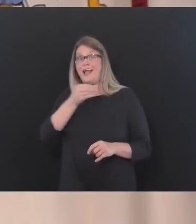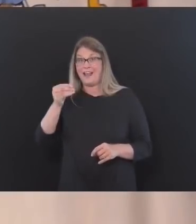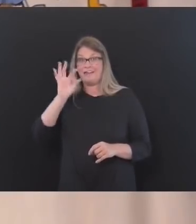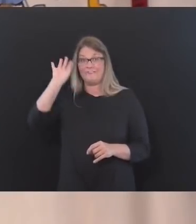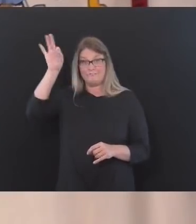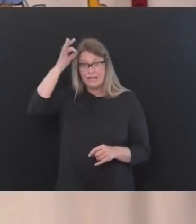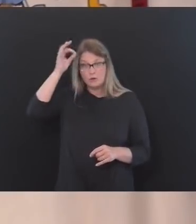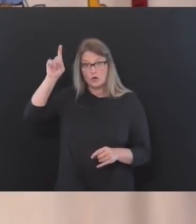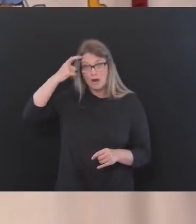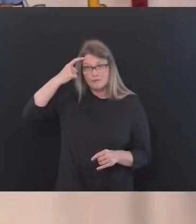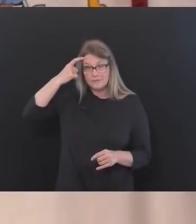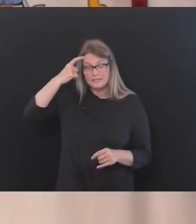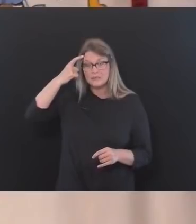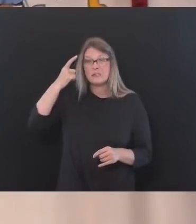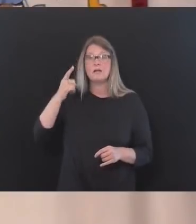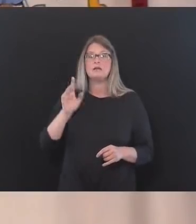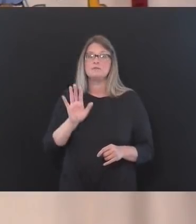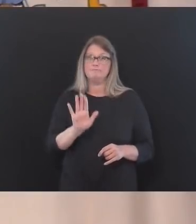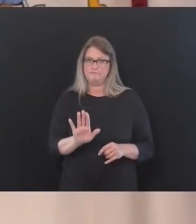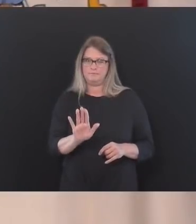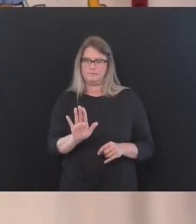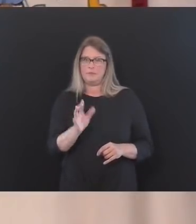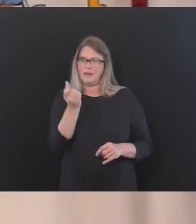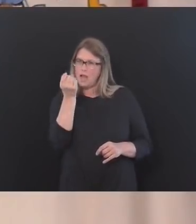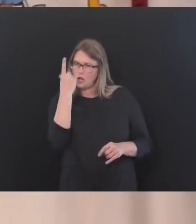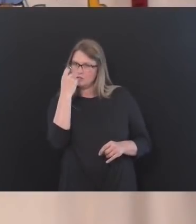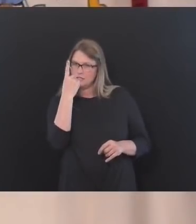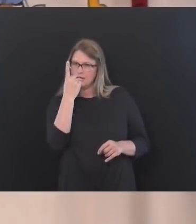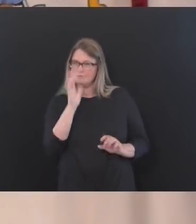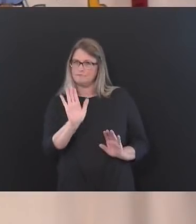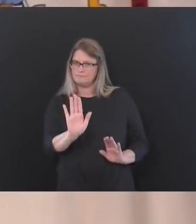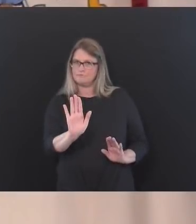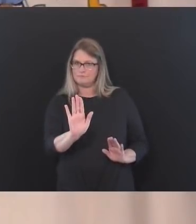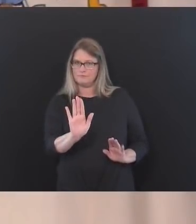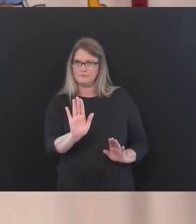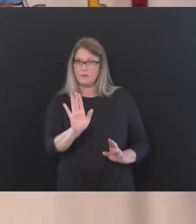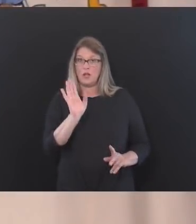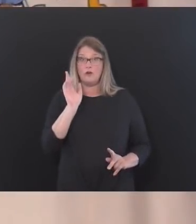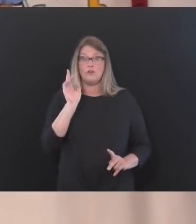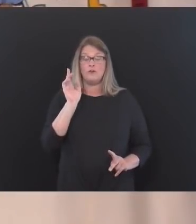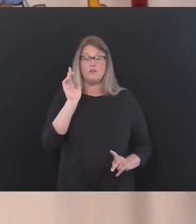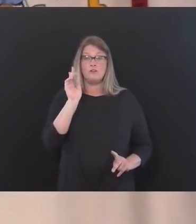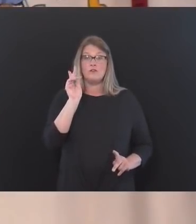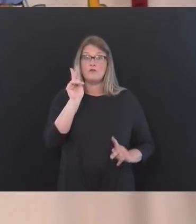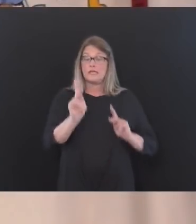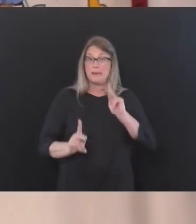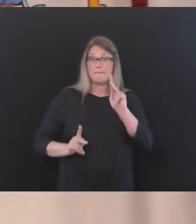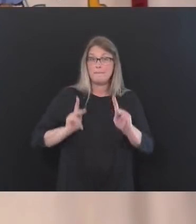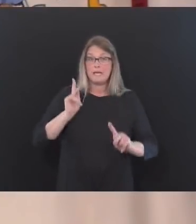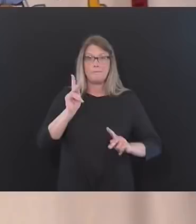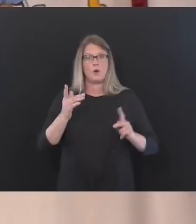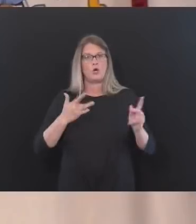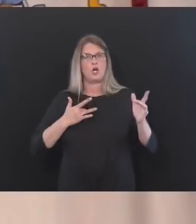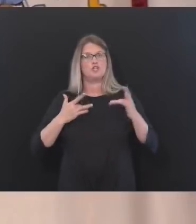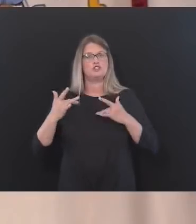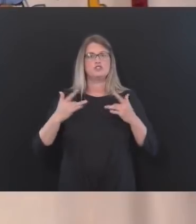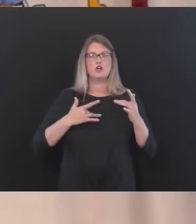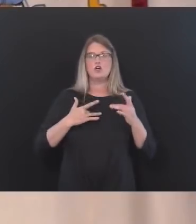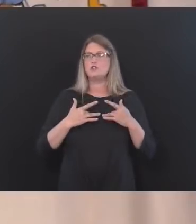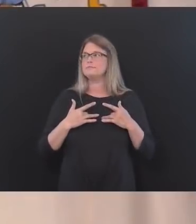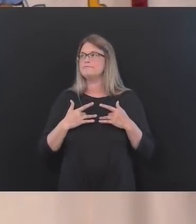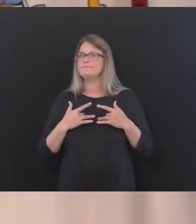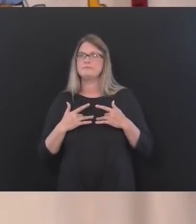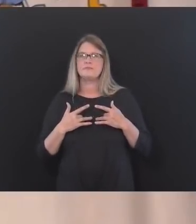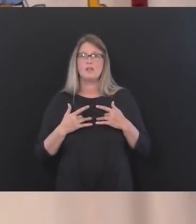But just listen to this. For those out there that were concerned about, are we taking